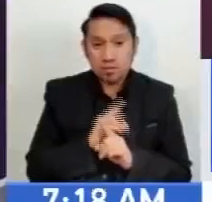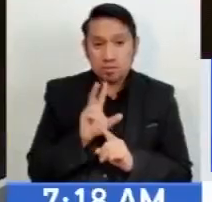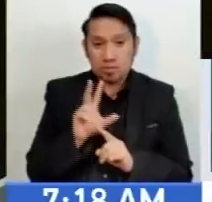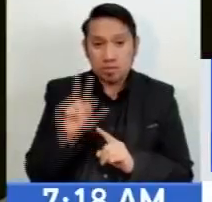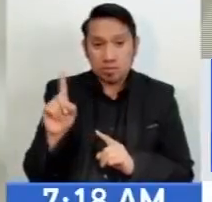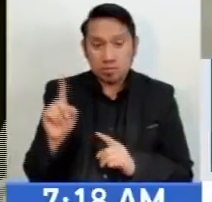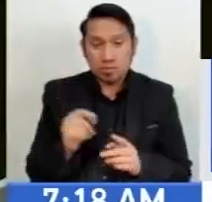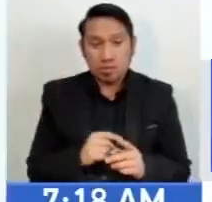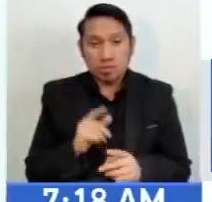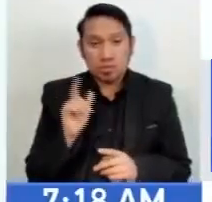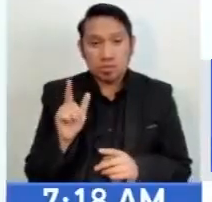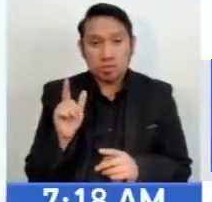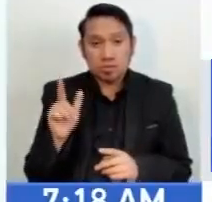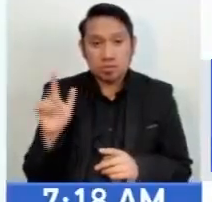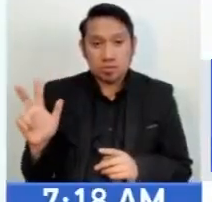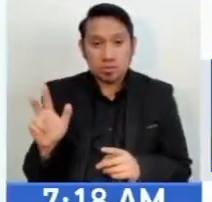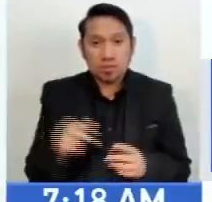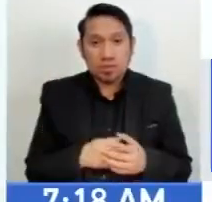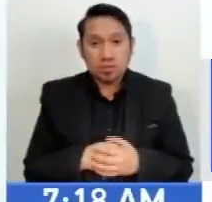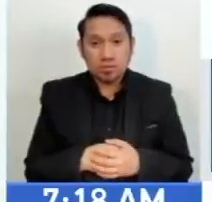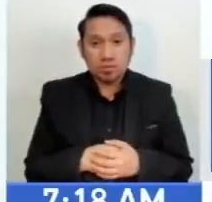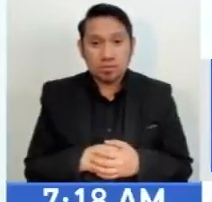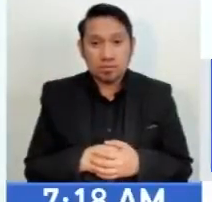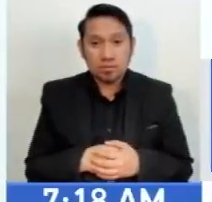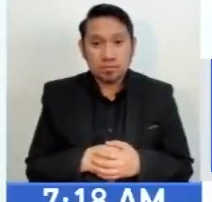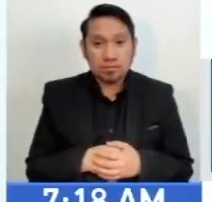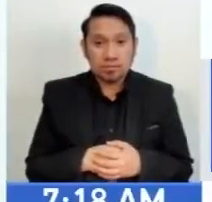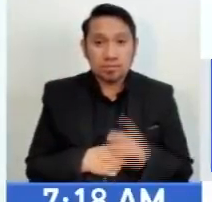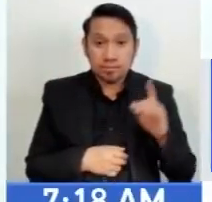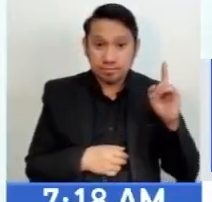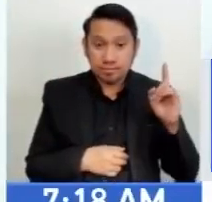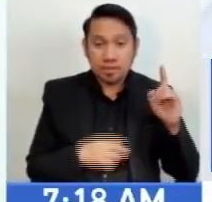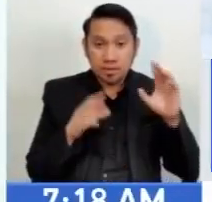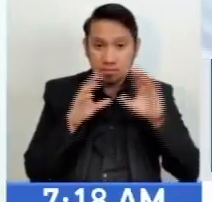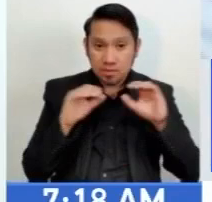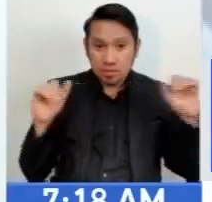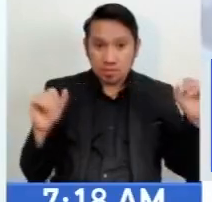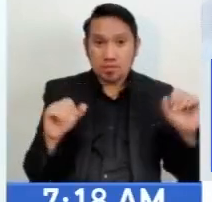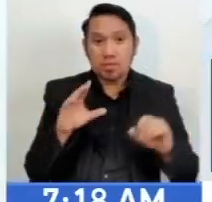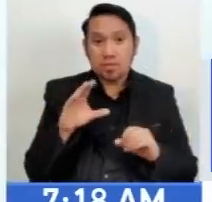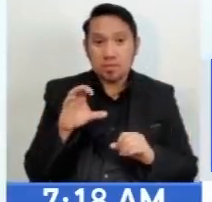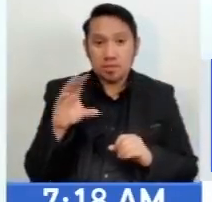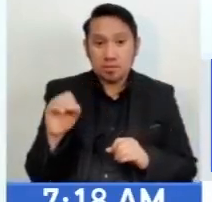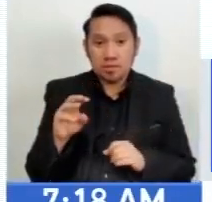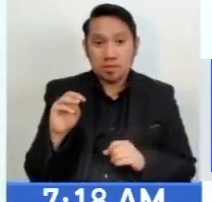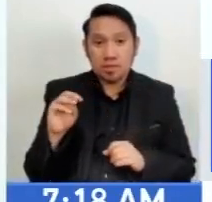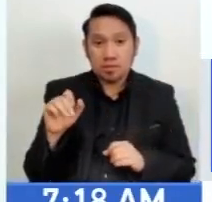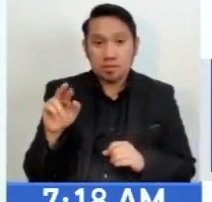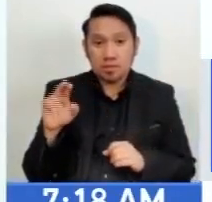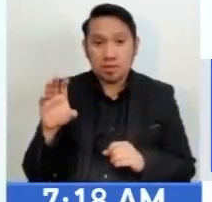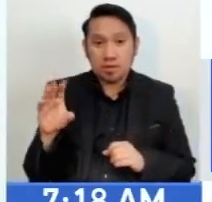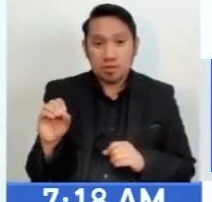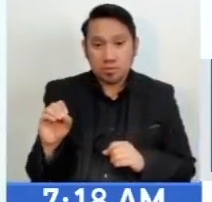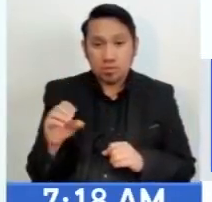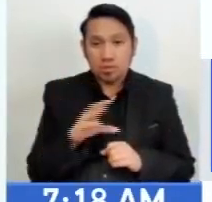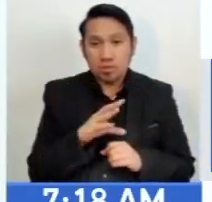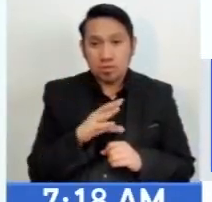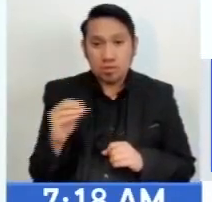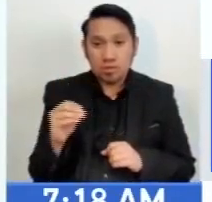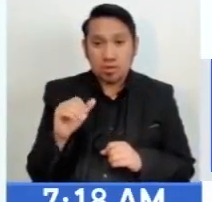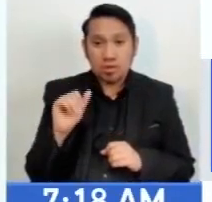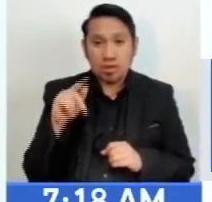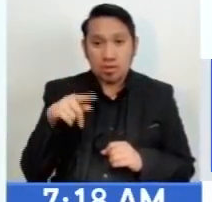December 31, 2023. Si Jimenez ay President at CEO ng Menarco Holdings at CEO ng Alta Productions Group